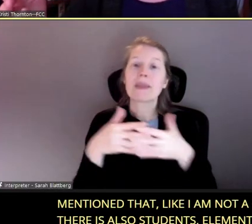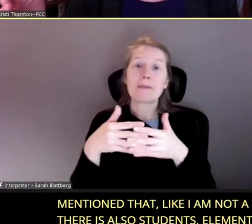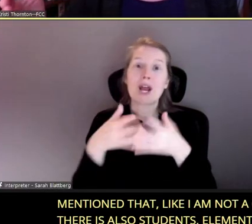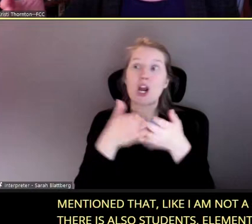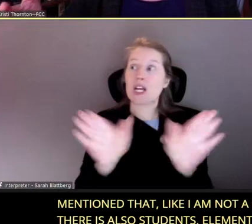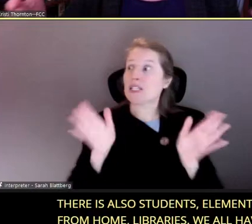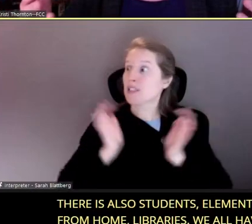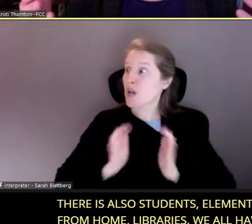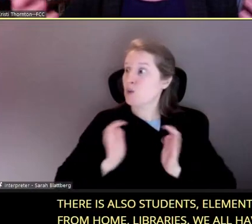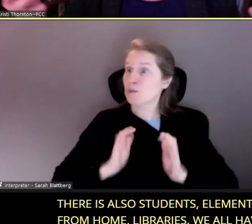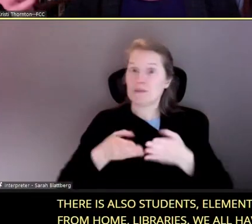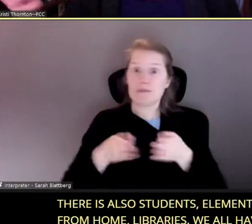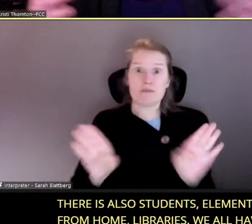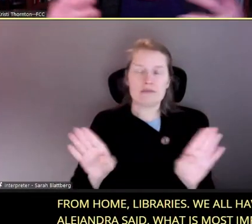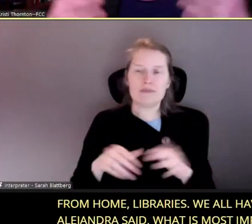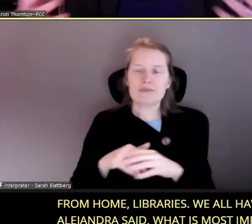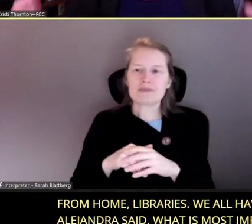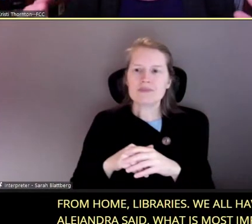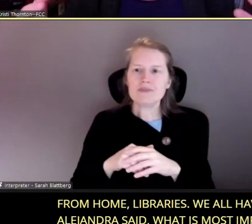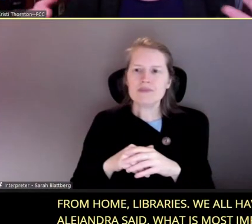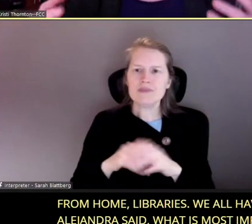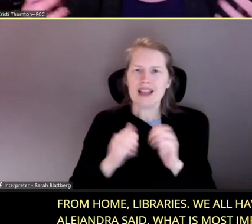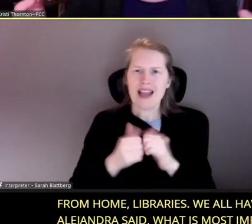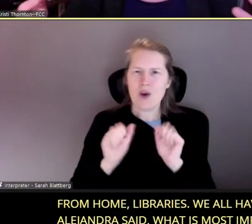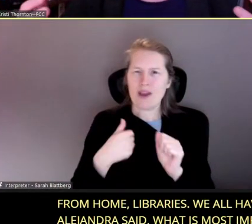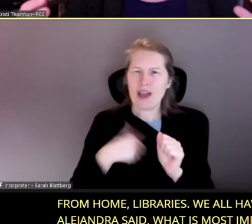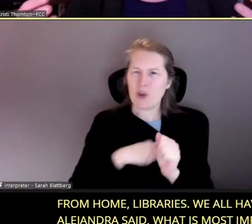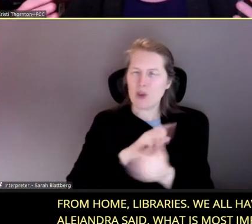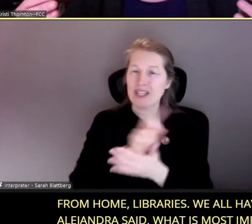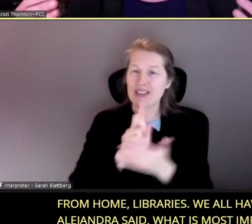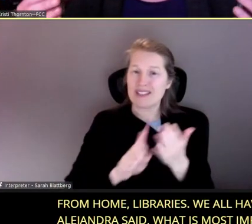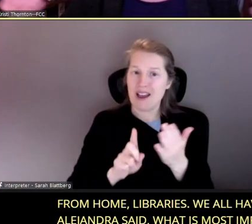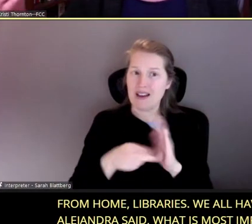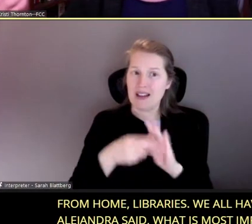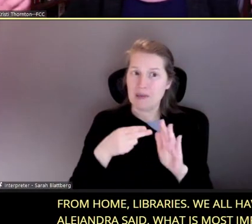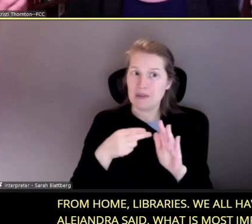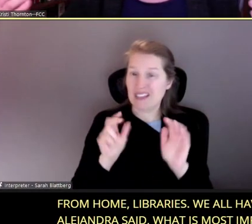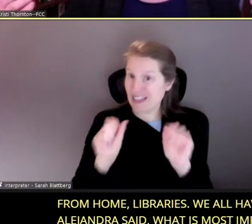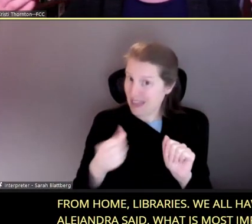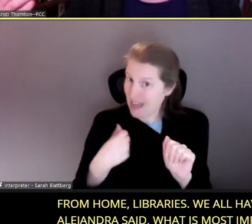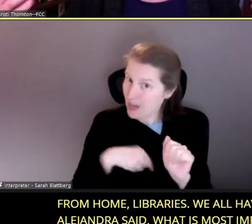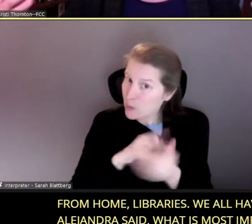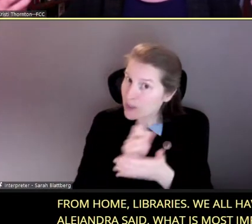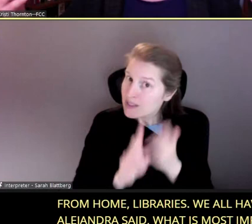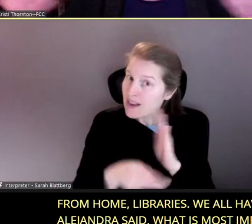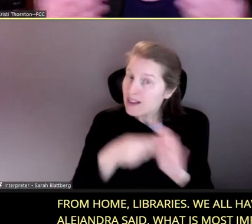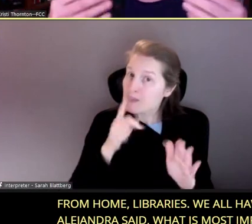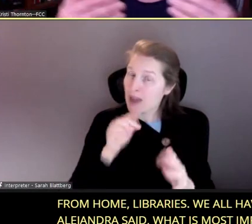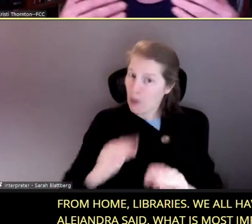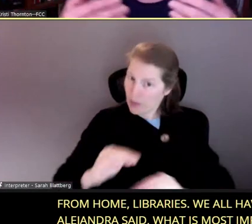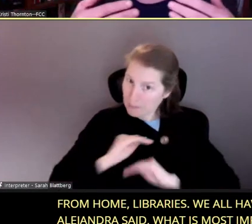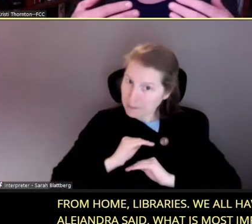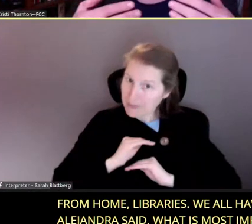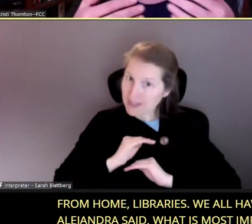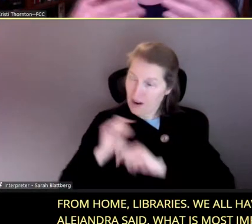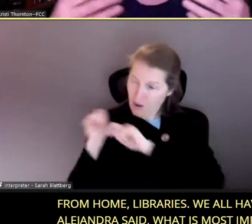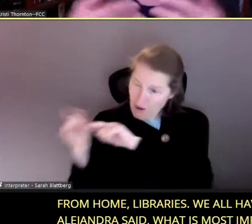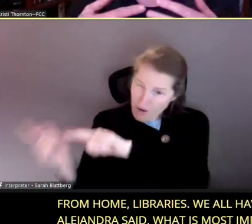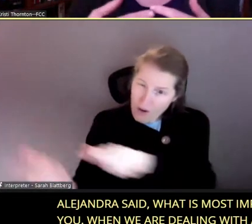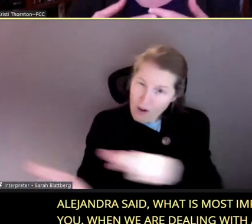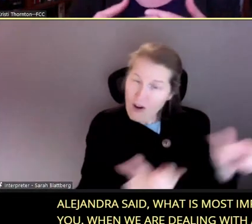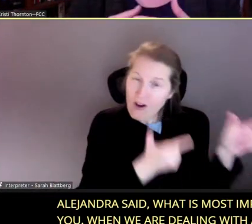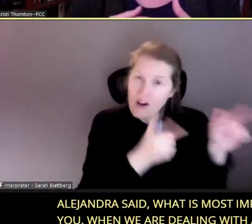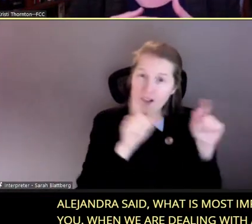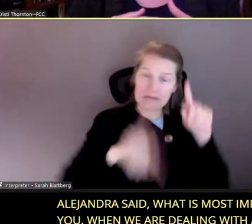whole, How do we design a label, or can we design a label that meets the needs of all of these different people? Is